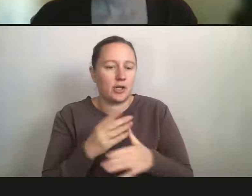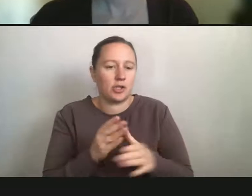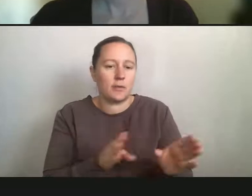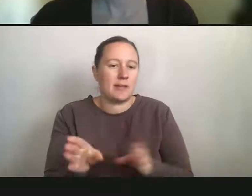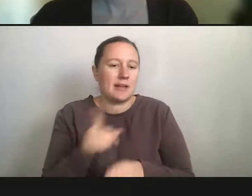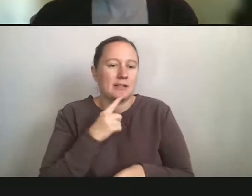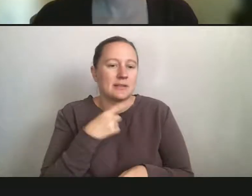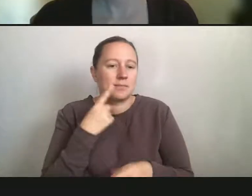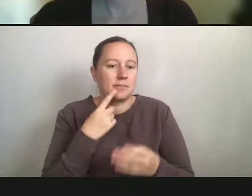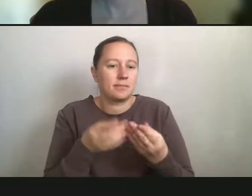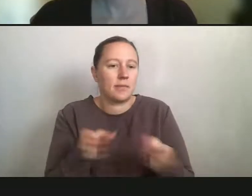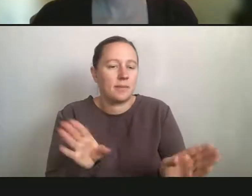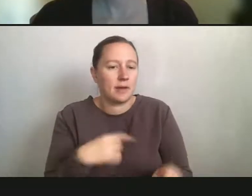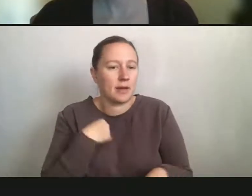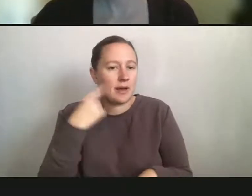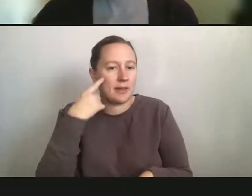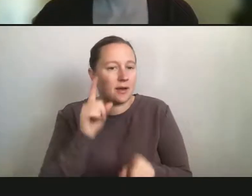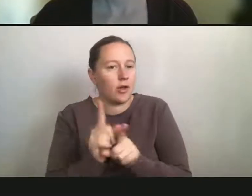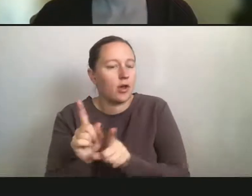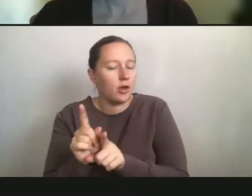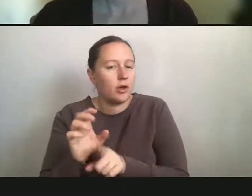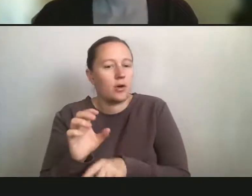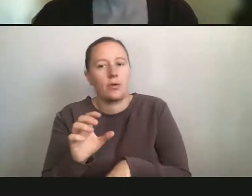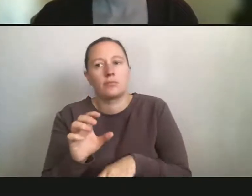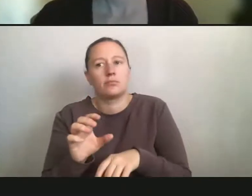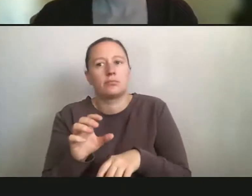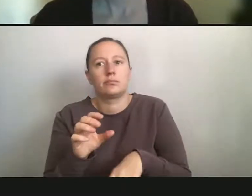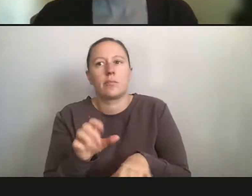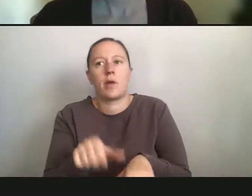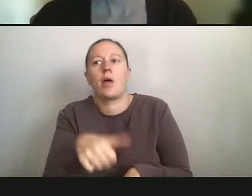I think there's also the sort of outside